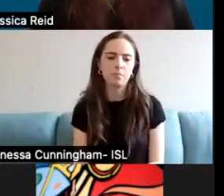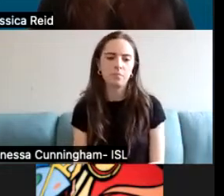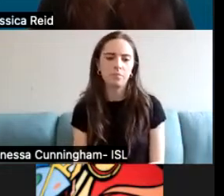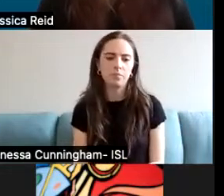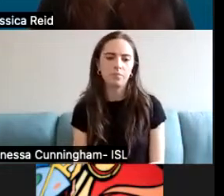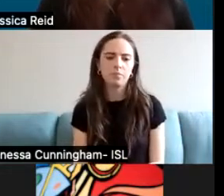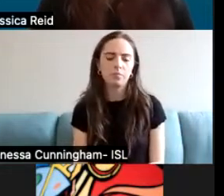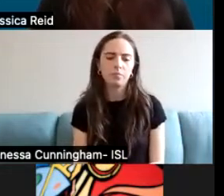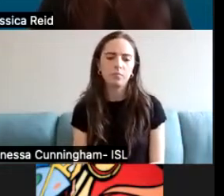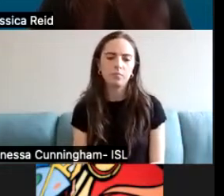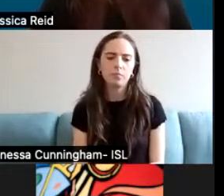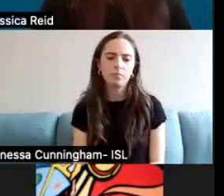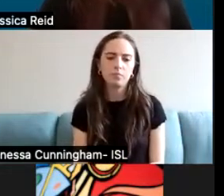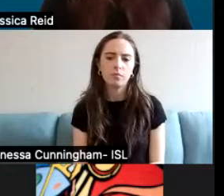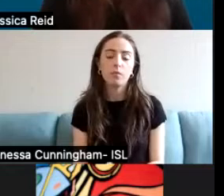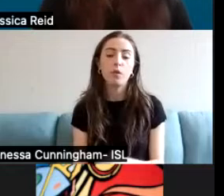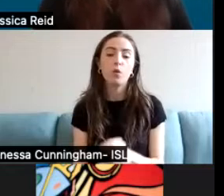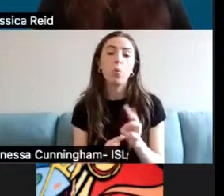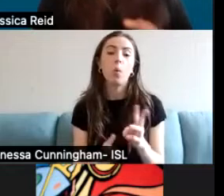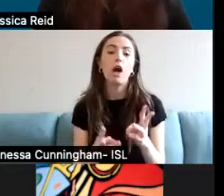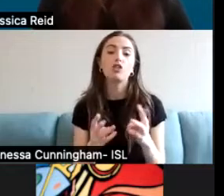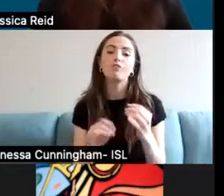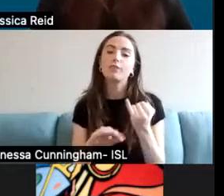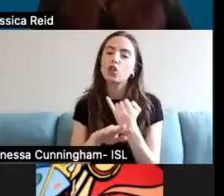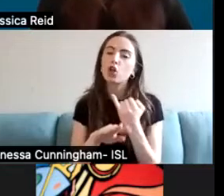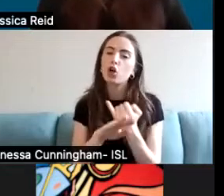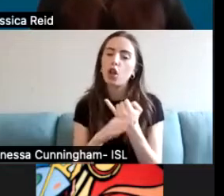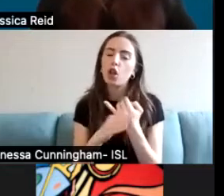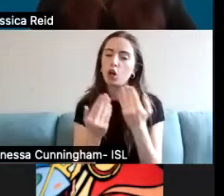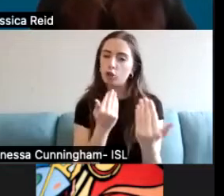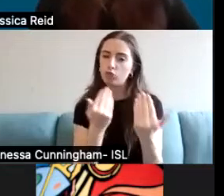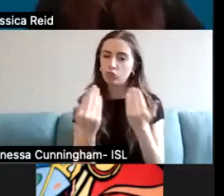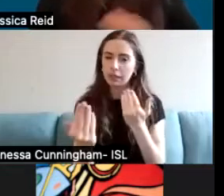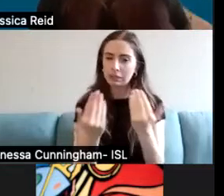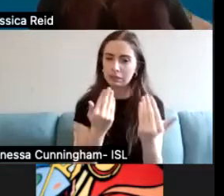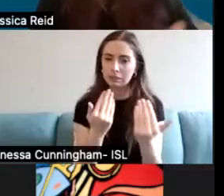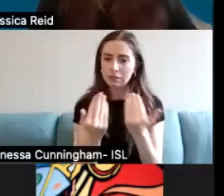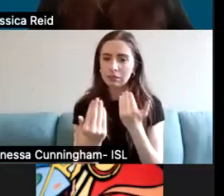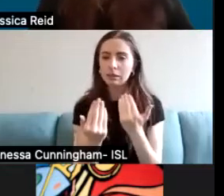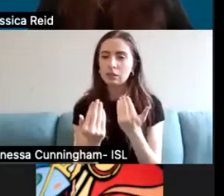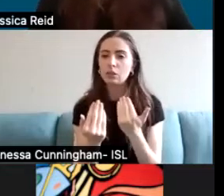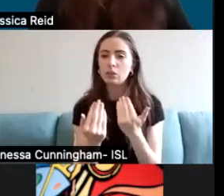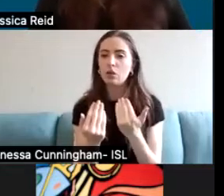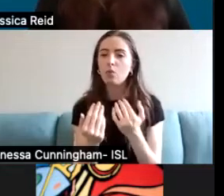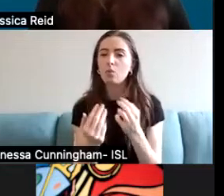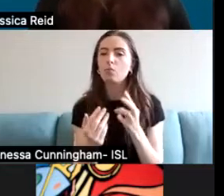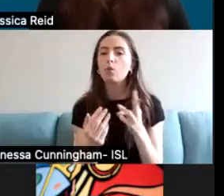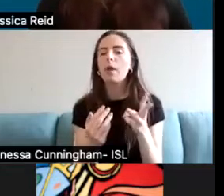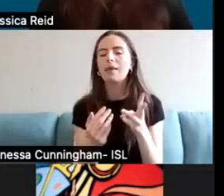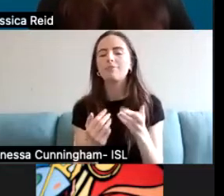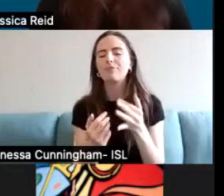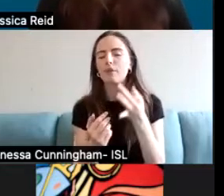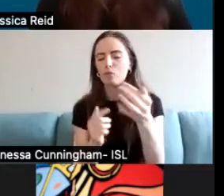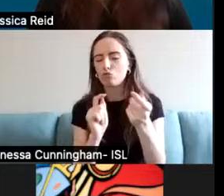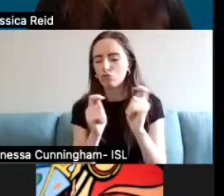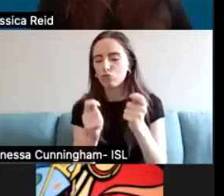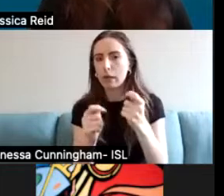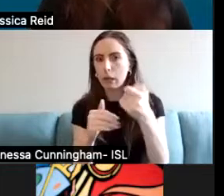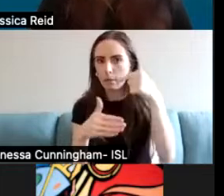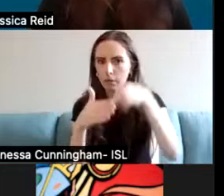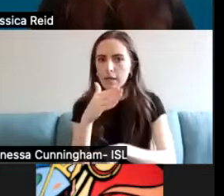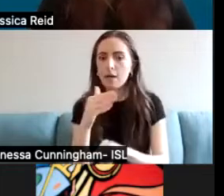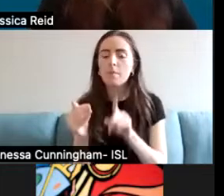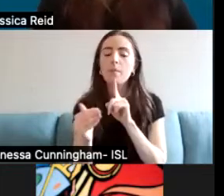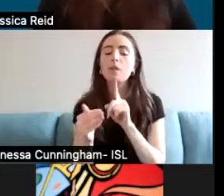already. Adequate color contrast. I go into this quite a bit more when we're doing the full training, but basically just making sure that if